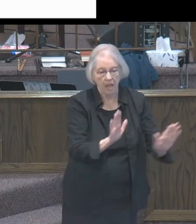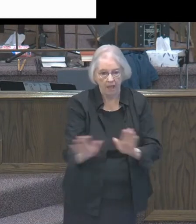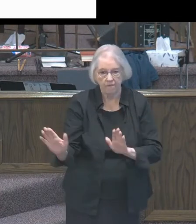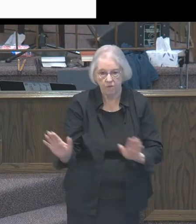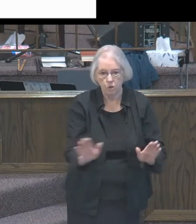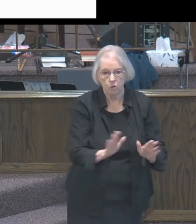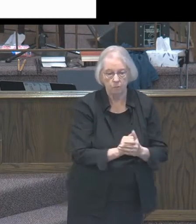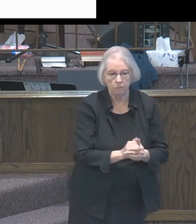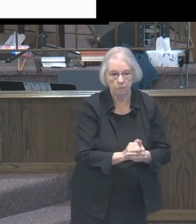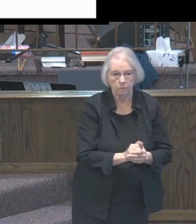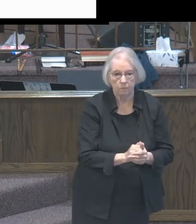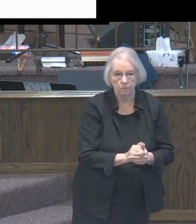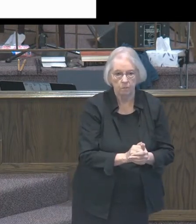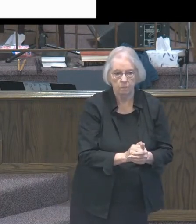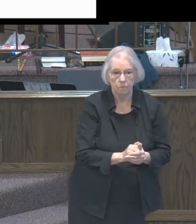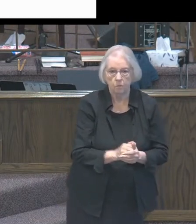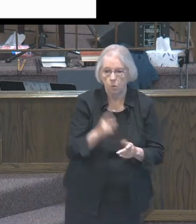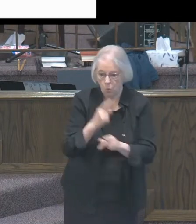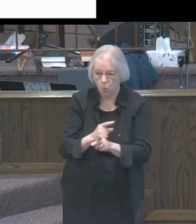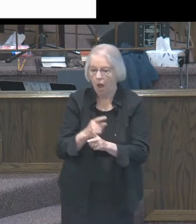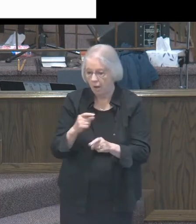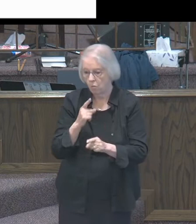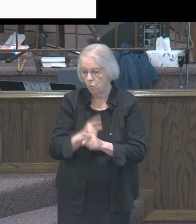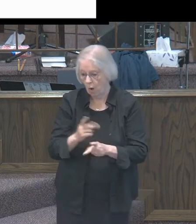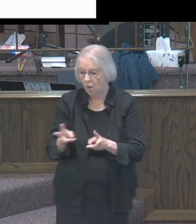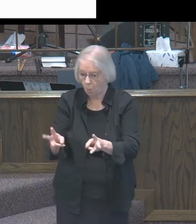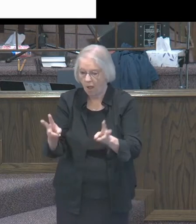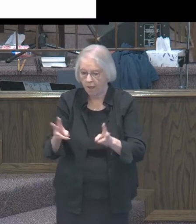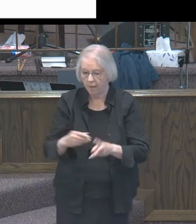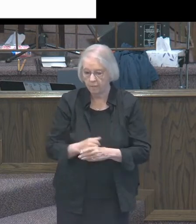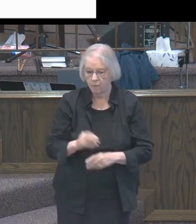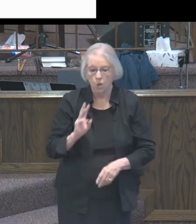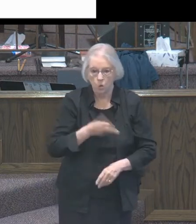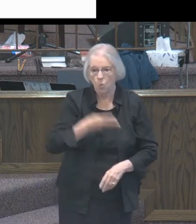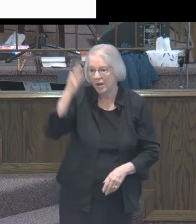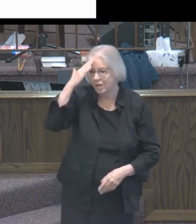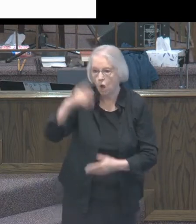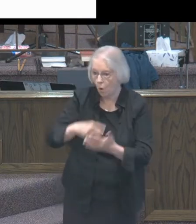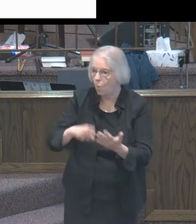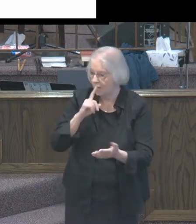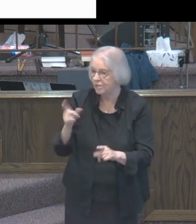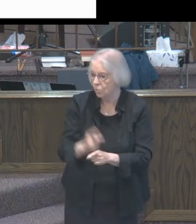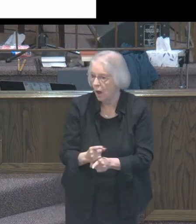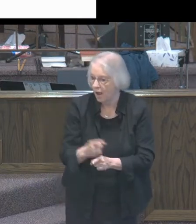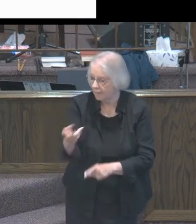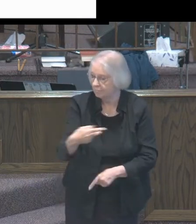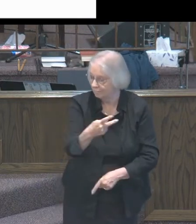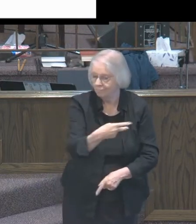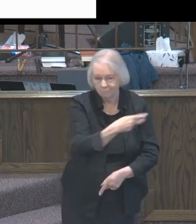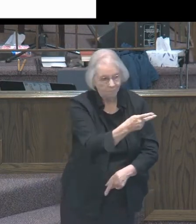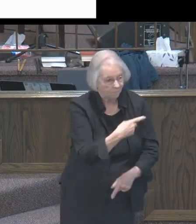thought, internal attitude, not external action.